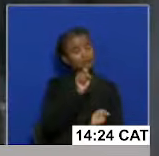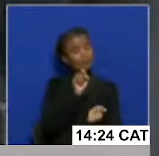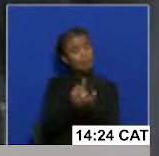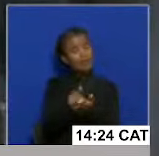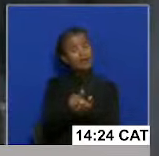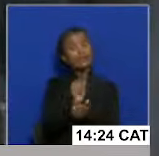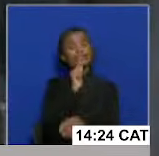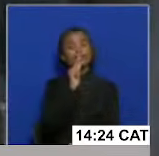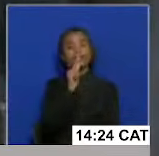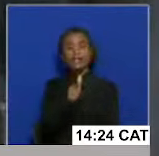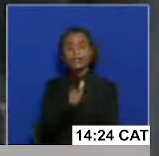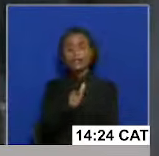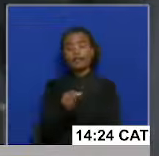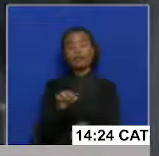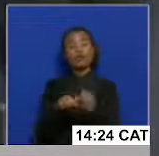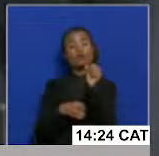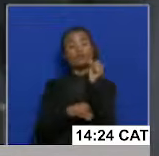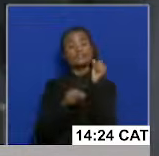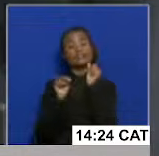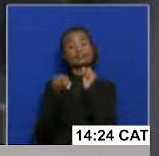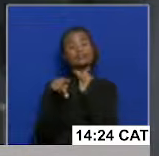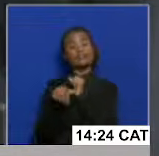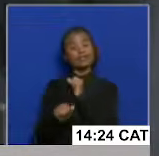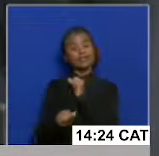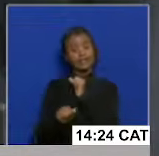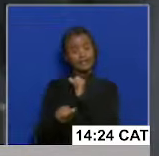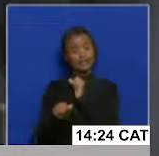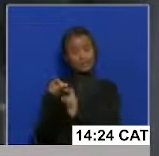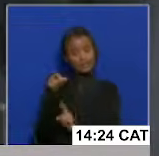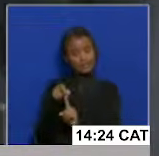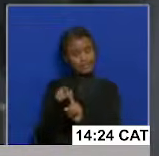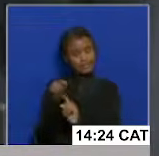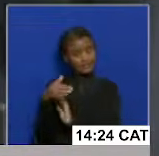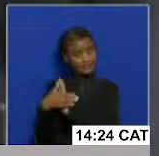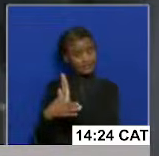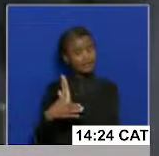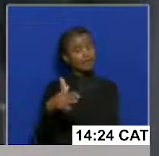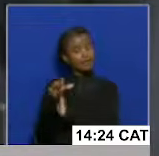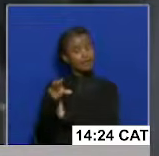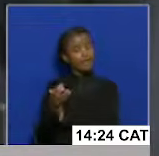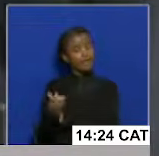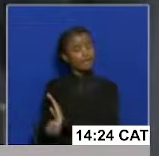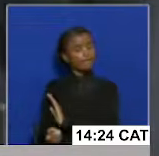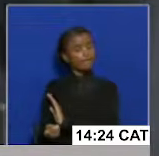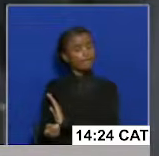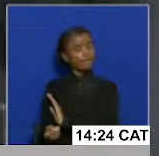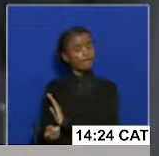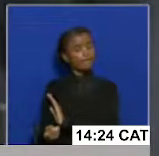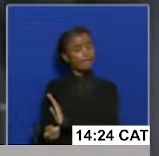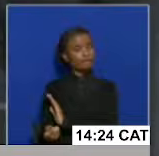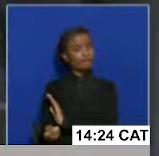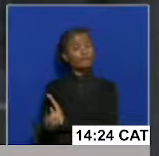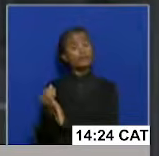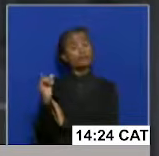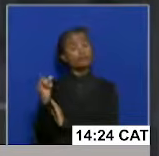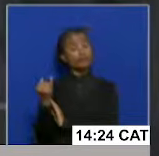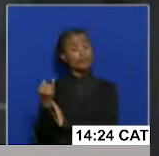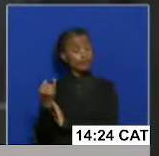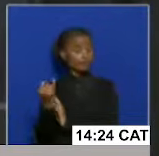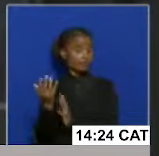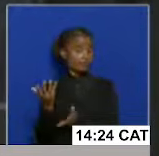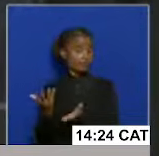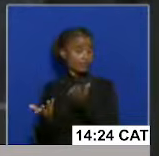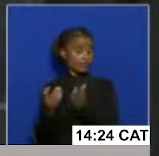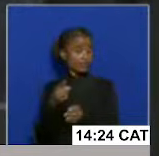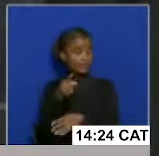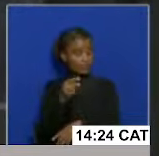public prosecutor that side. Would be likely Johannesburg, but you understood what she's conveying